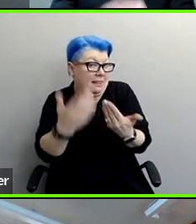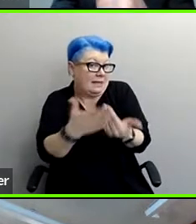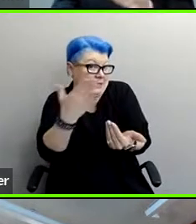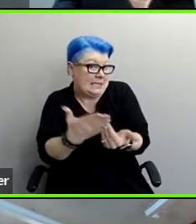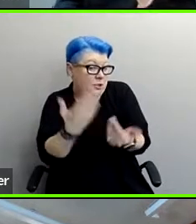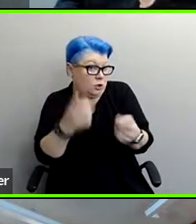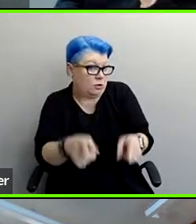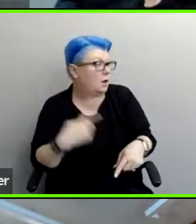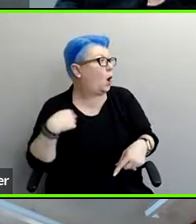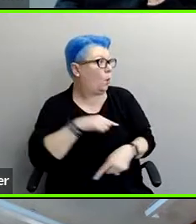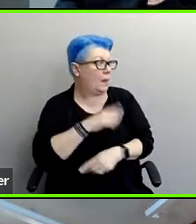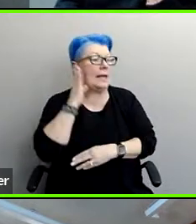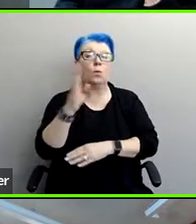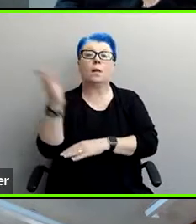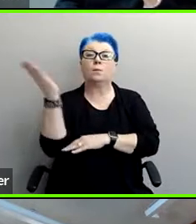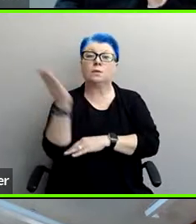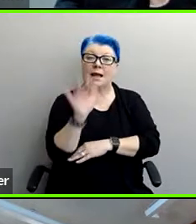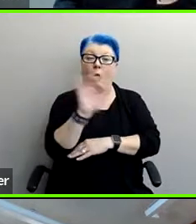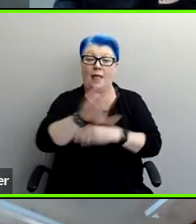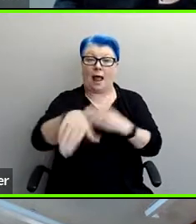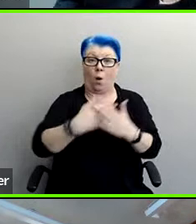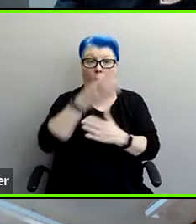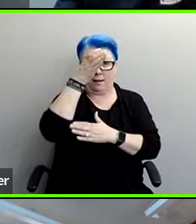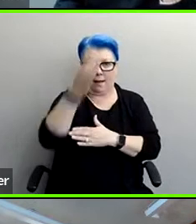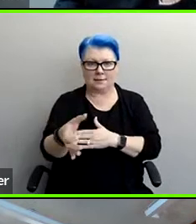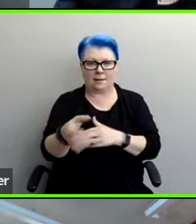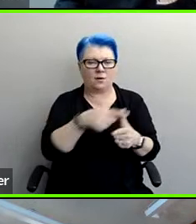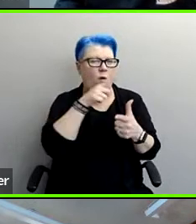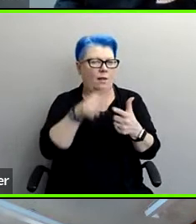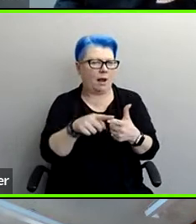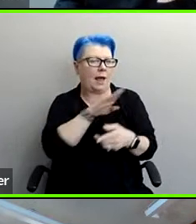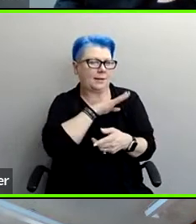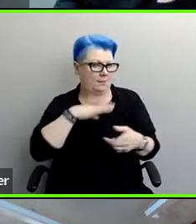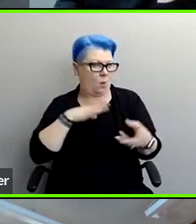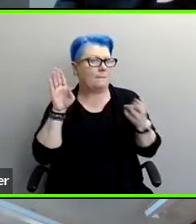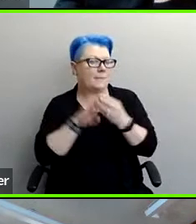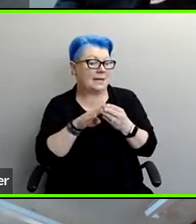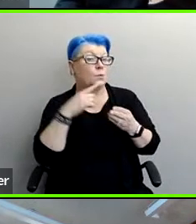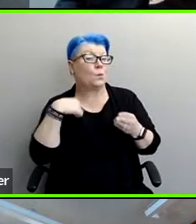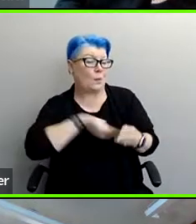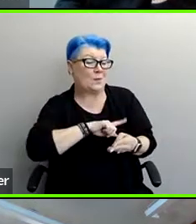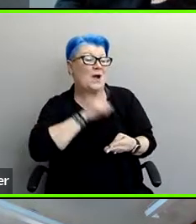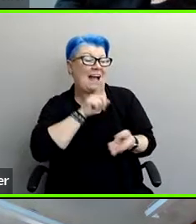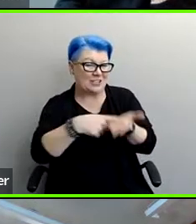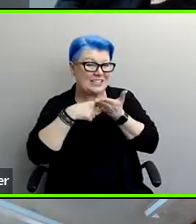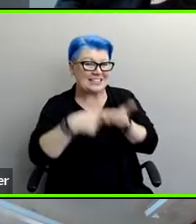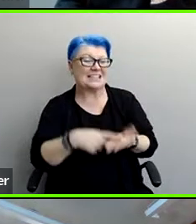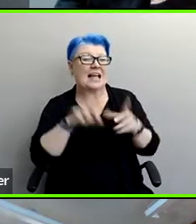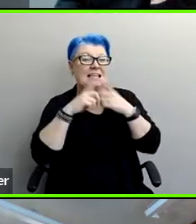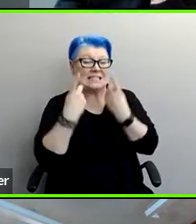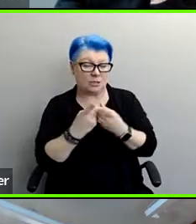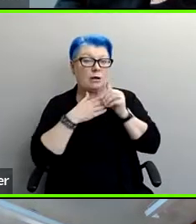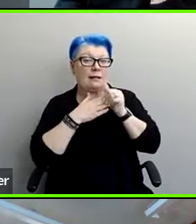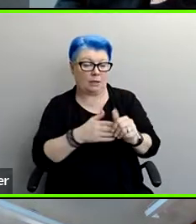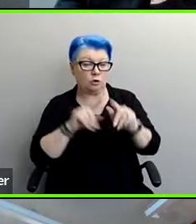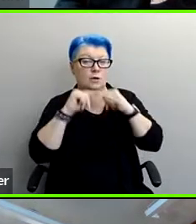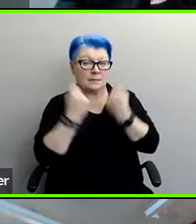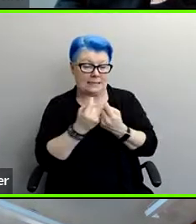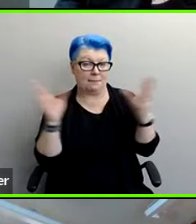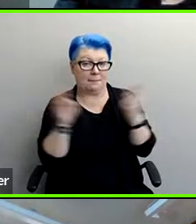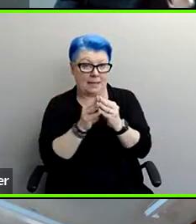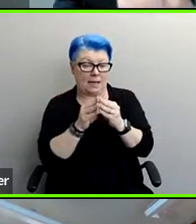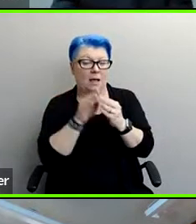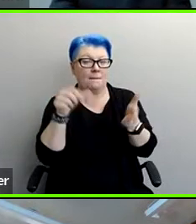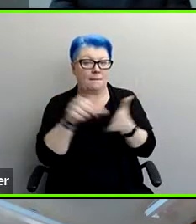that whole concept at one of our next board meetings. We're talking about that today at our district leadership team meeting. But on